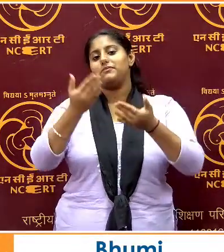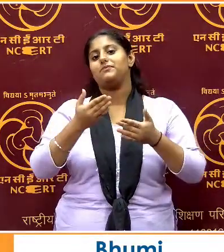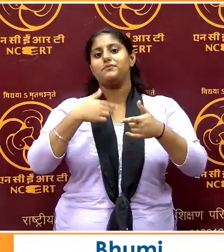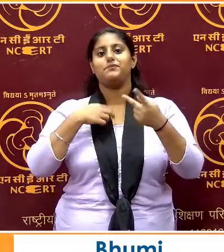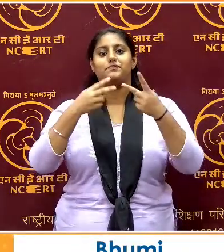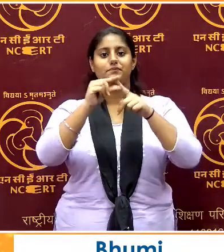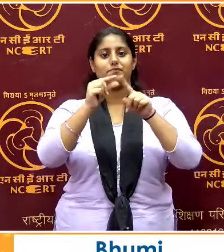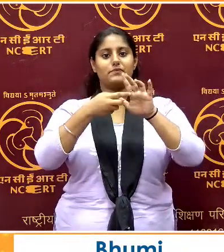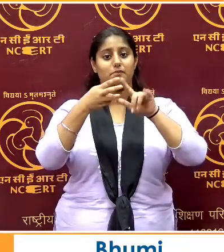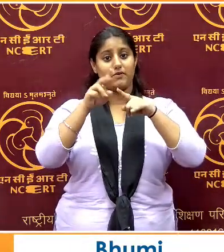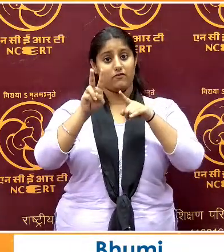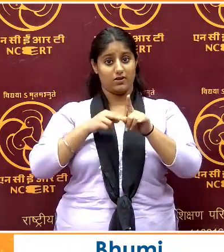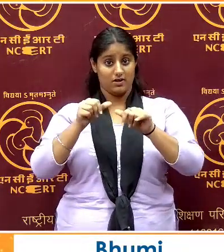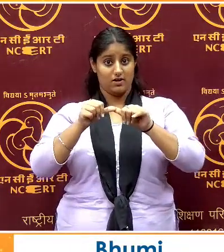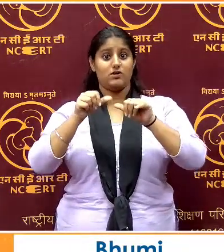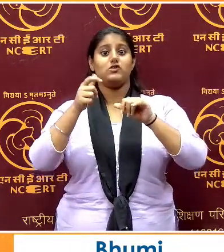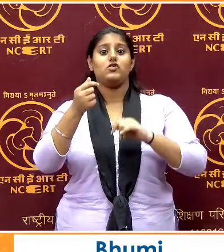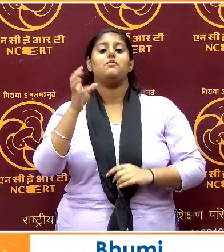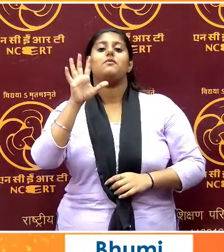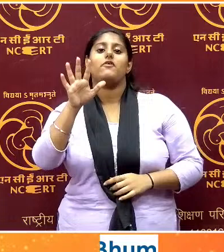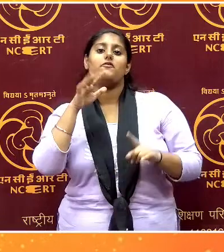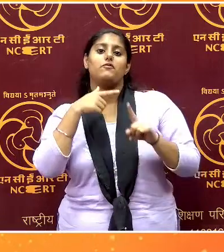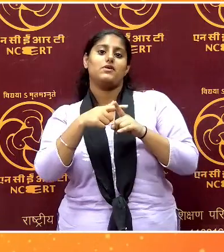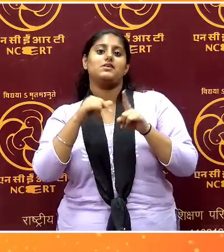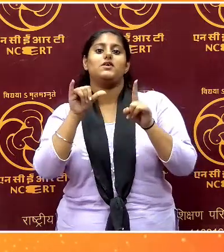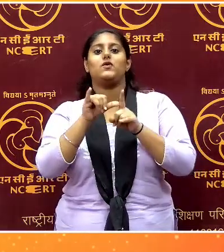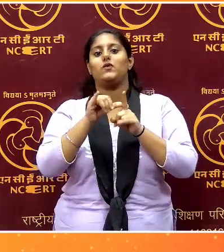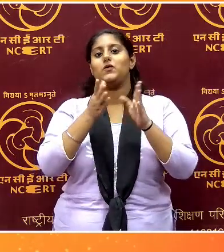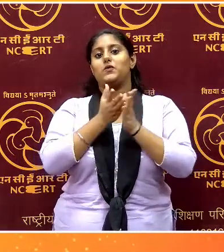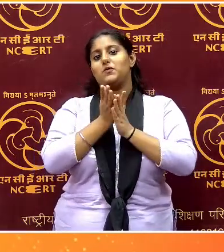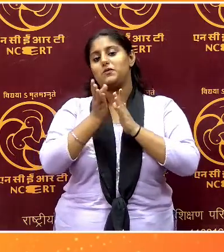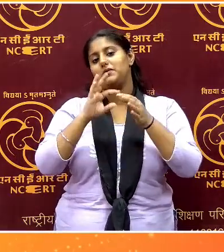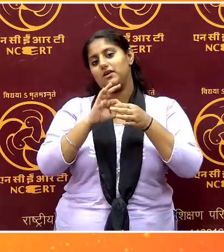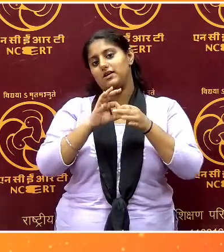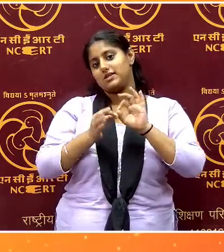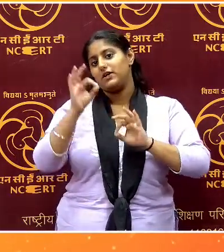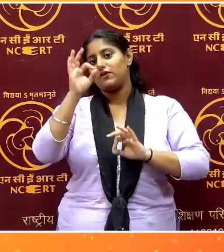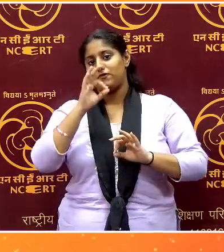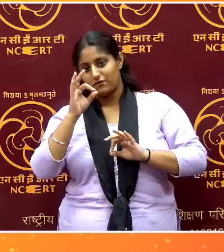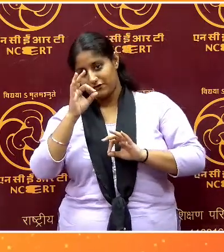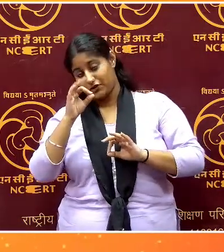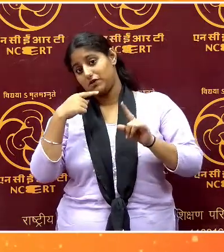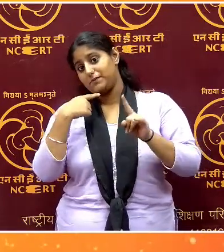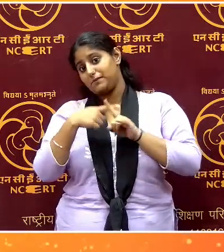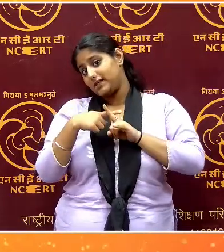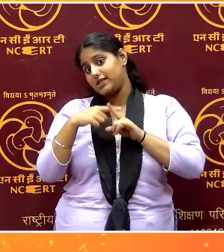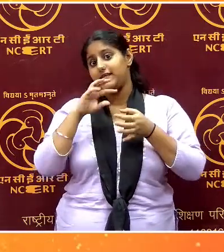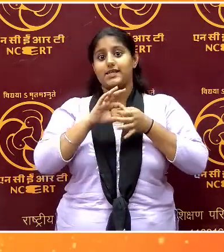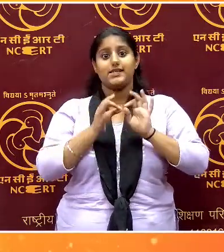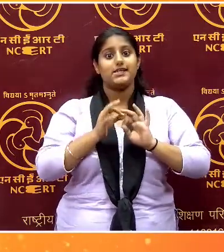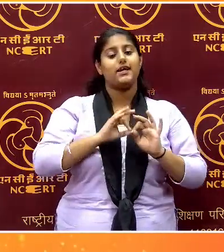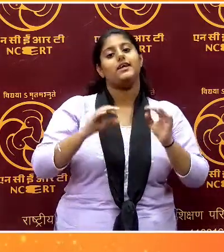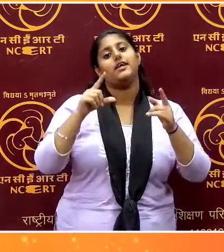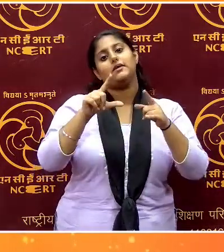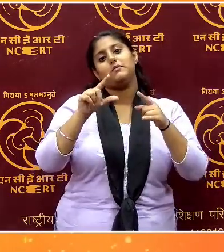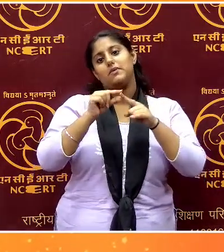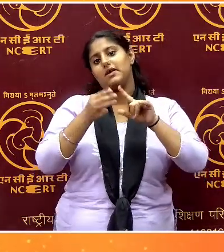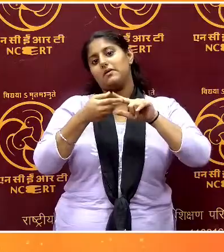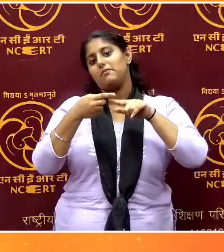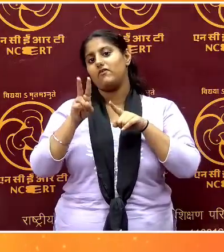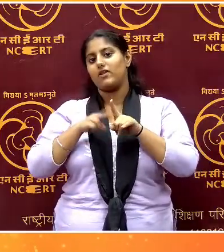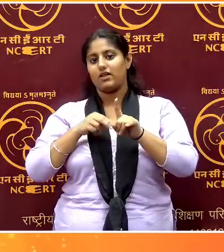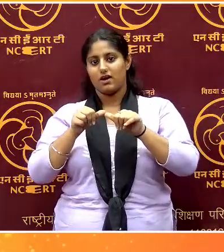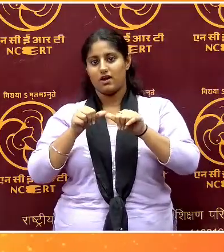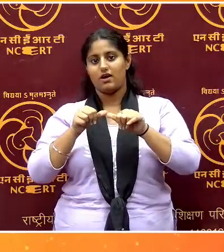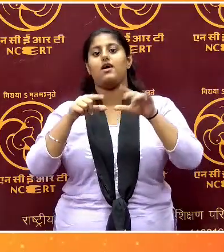Evidya channel number 5 and along with our official YouTube handle, these are NCERT official and NCERT PM